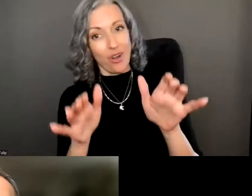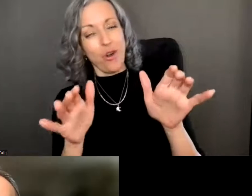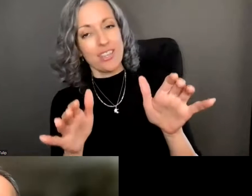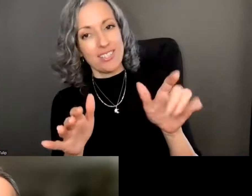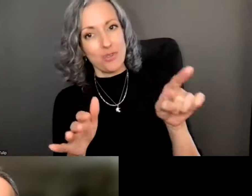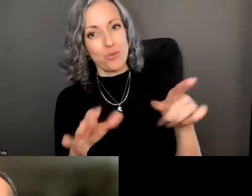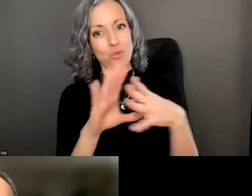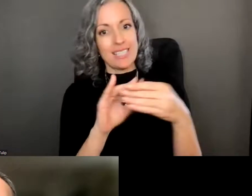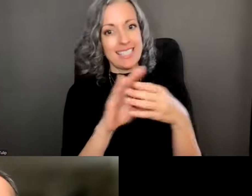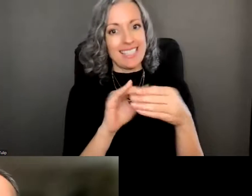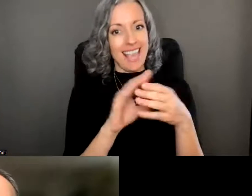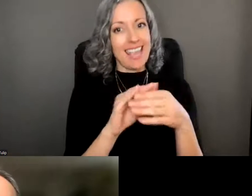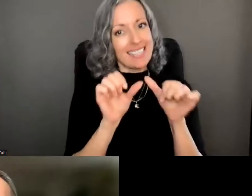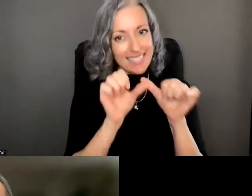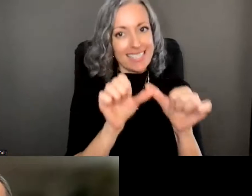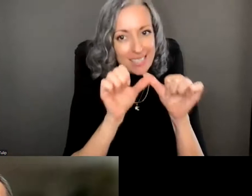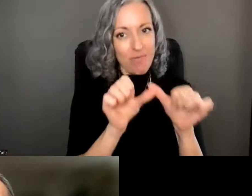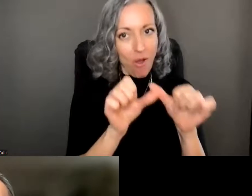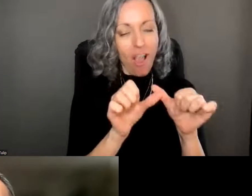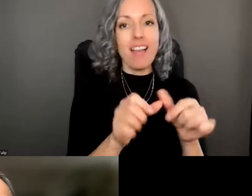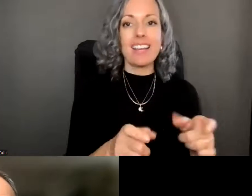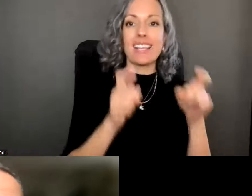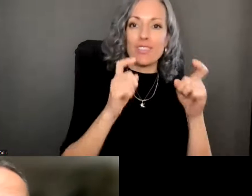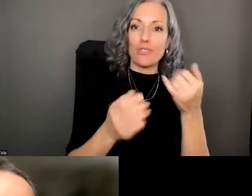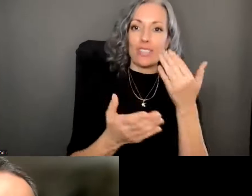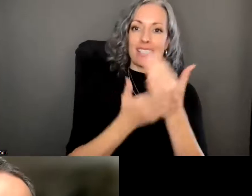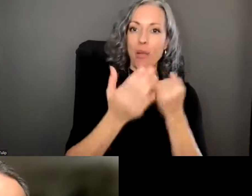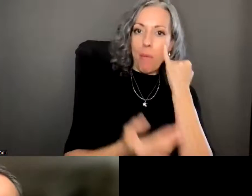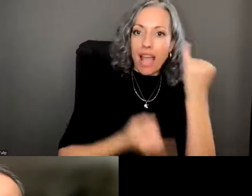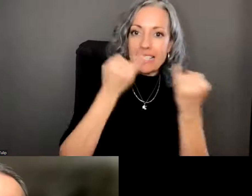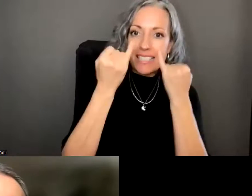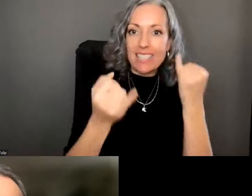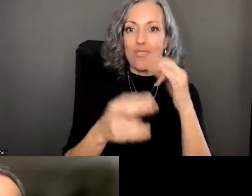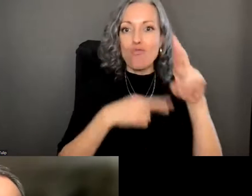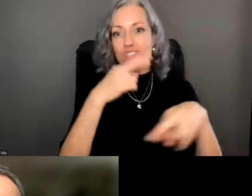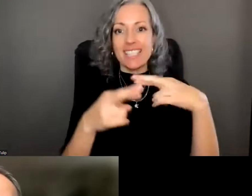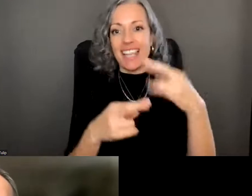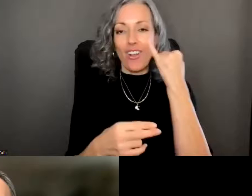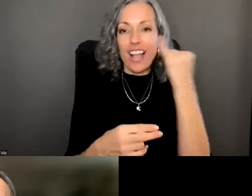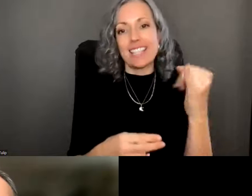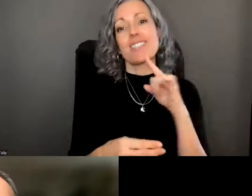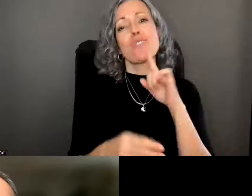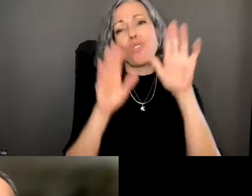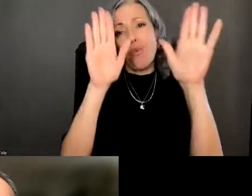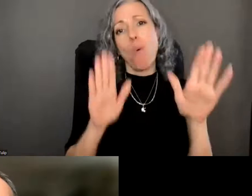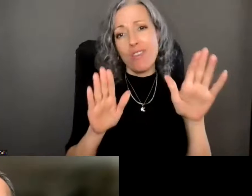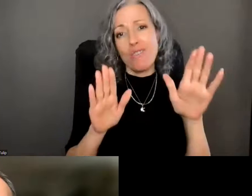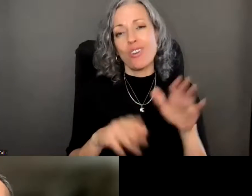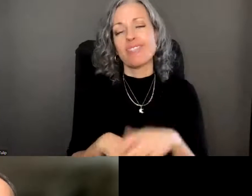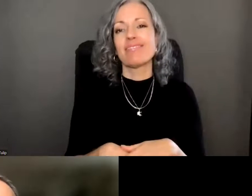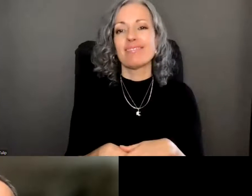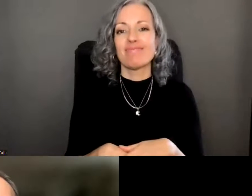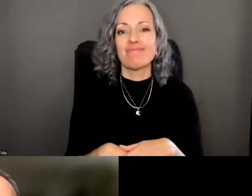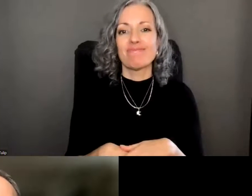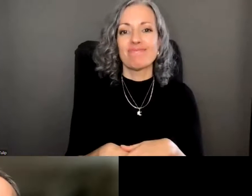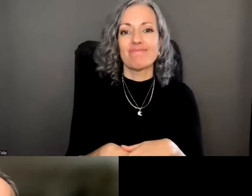that please, keep on, giving you some ideas or even recycle some ideas. And that's really wonderful to hear. So I'd like